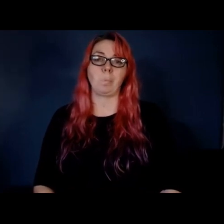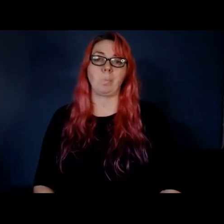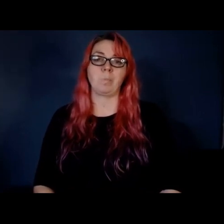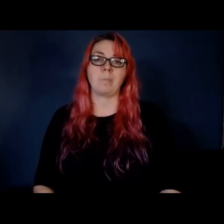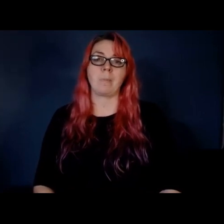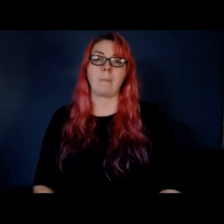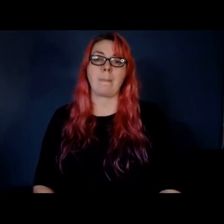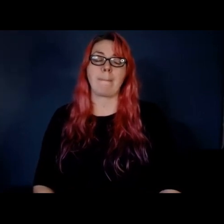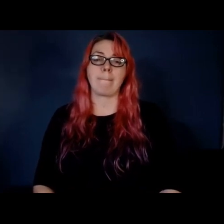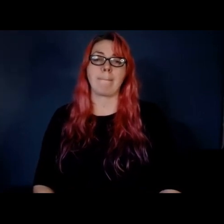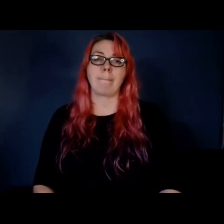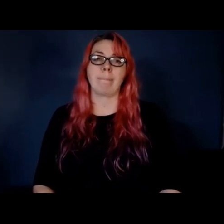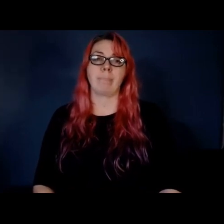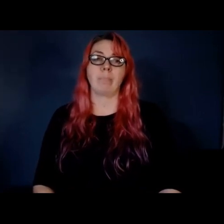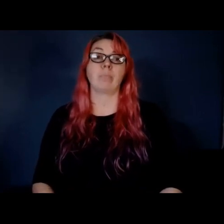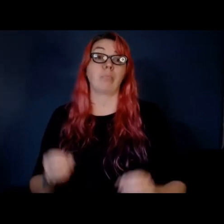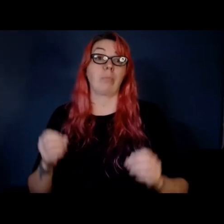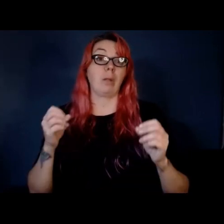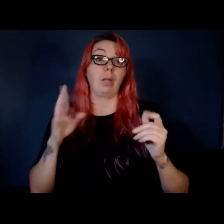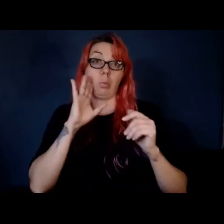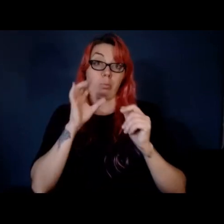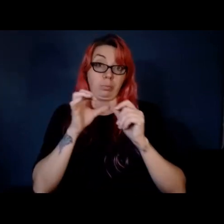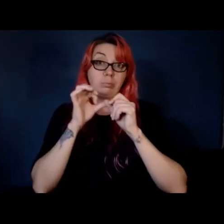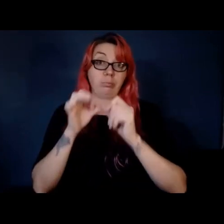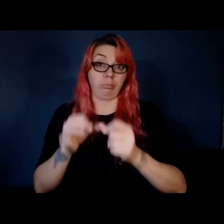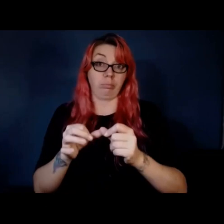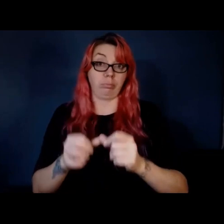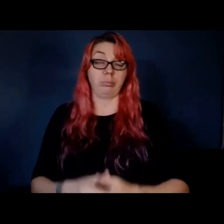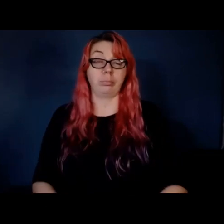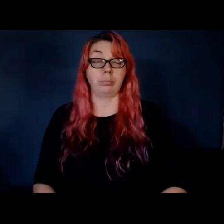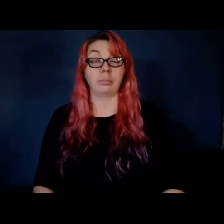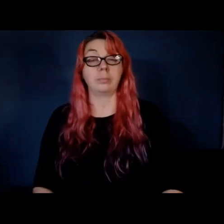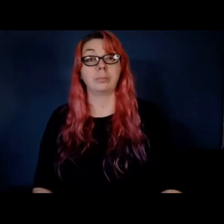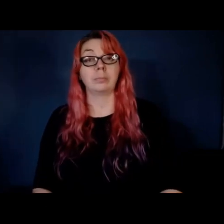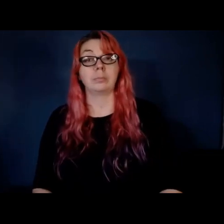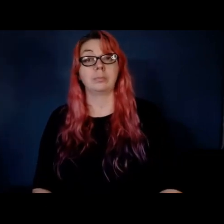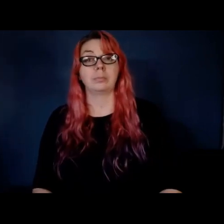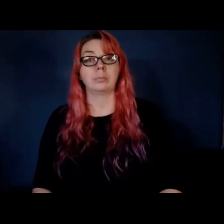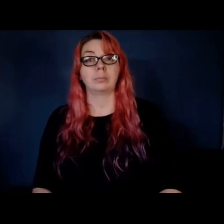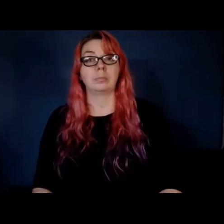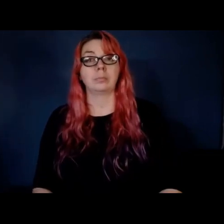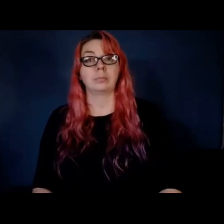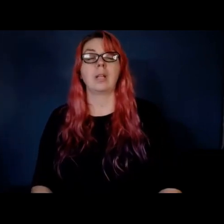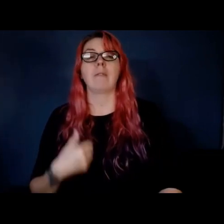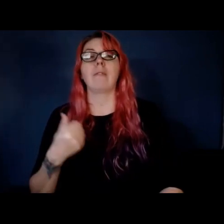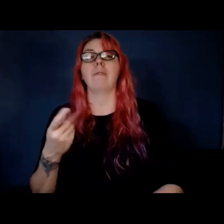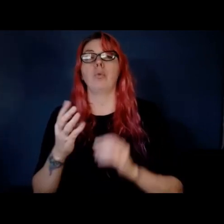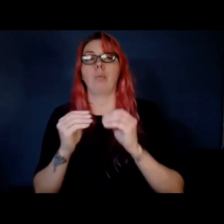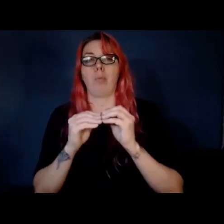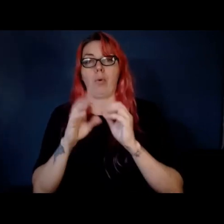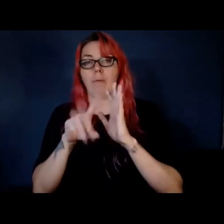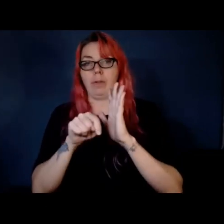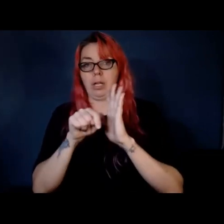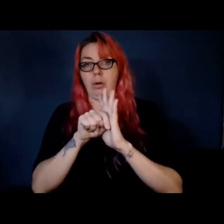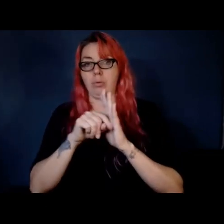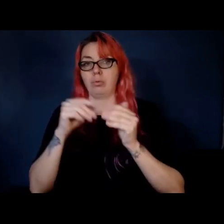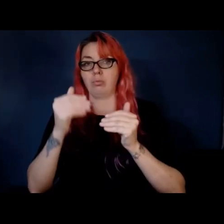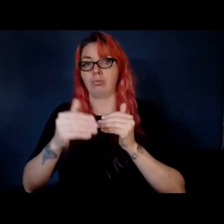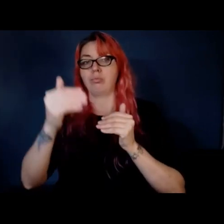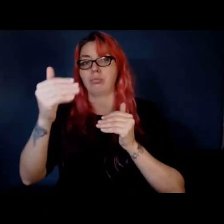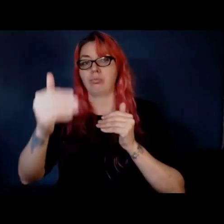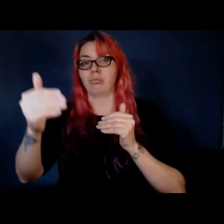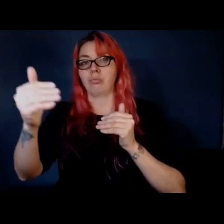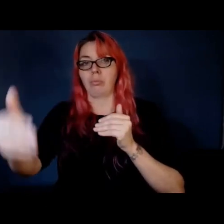Okay, gonna keep us moving along. And so I'm gonna show you a few more clips, and I